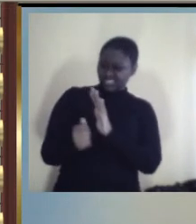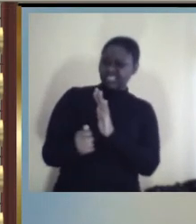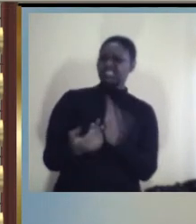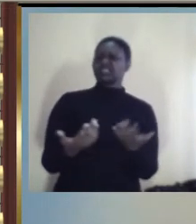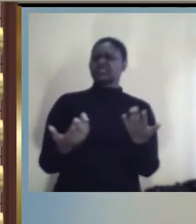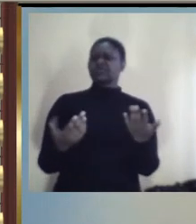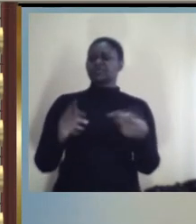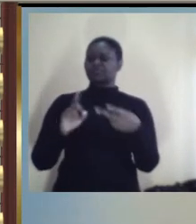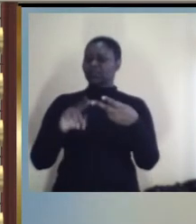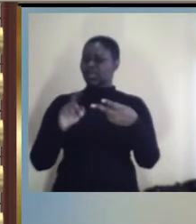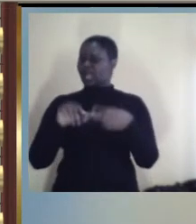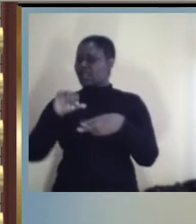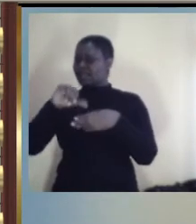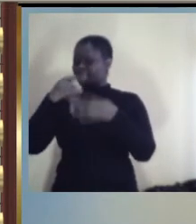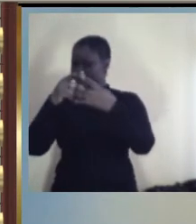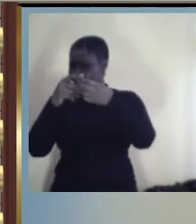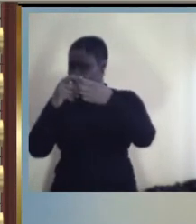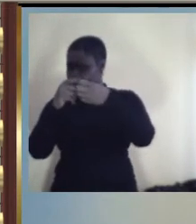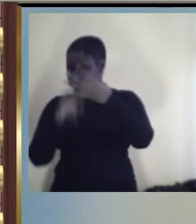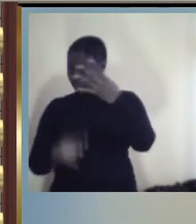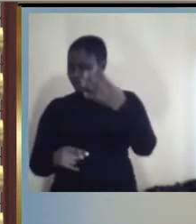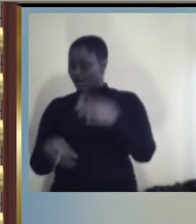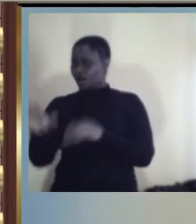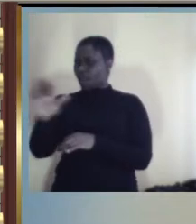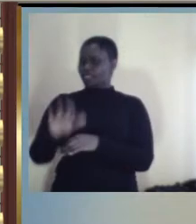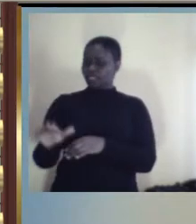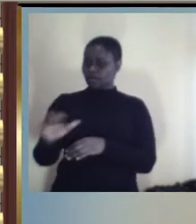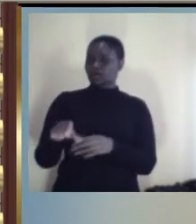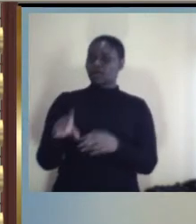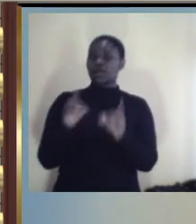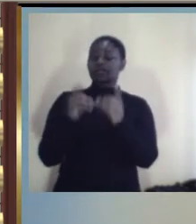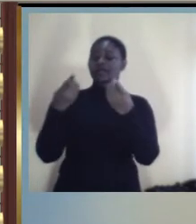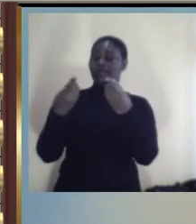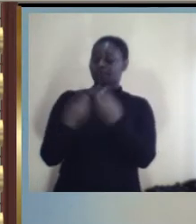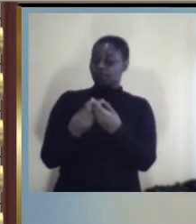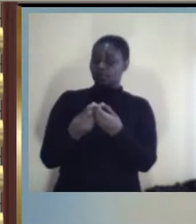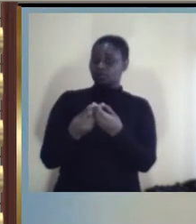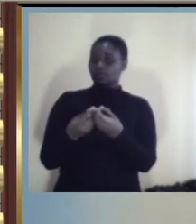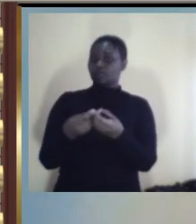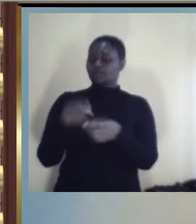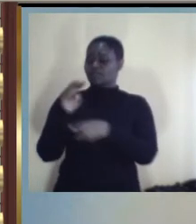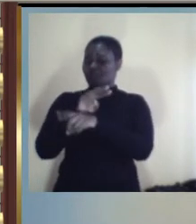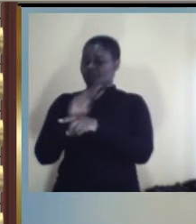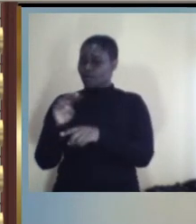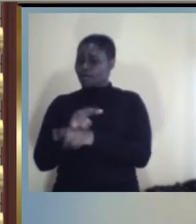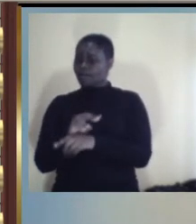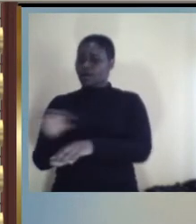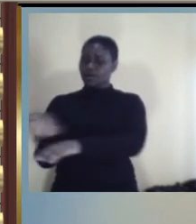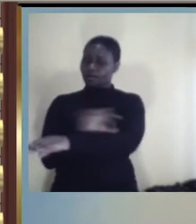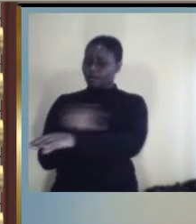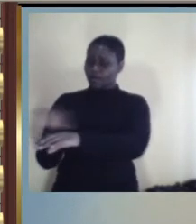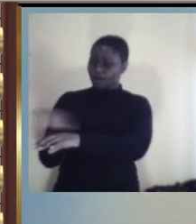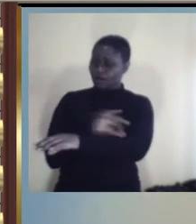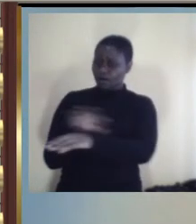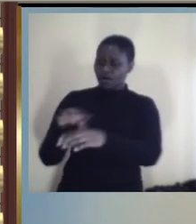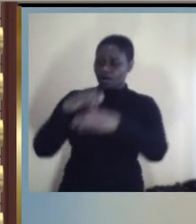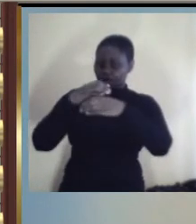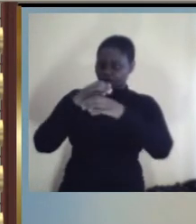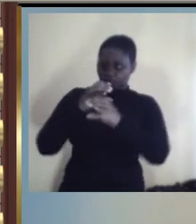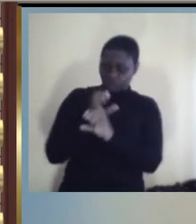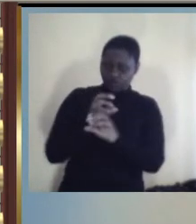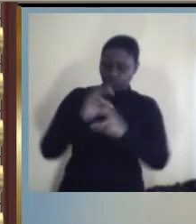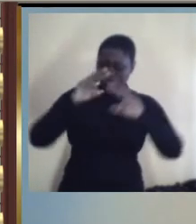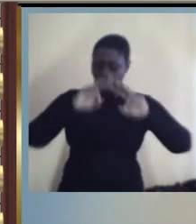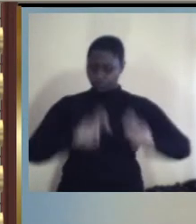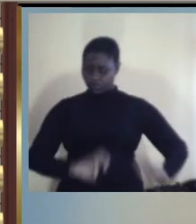Ferry and others in other areas. The department must also fast track its plans to refocus its